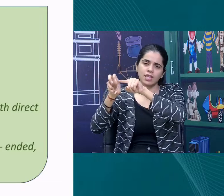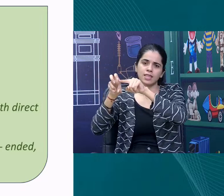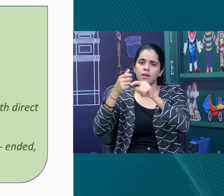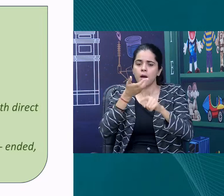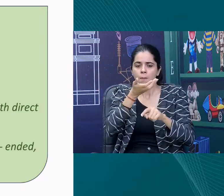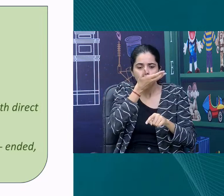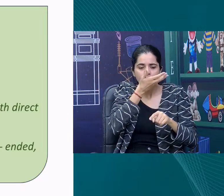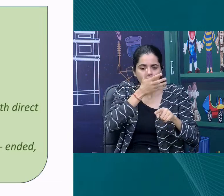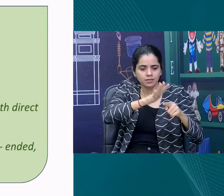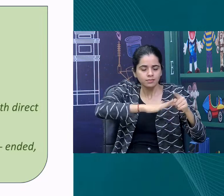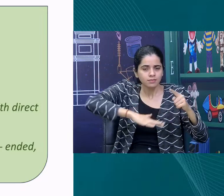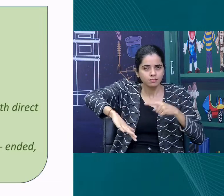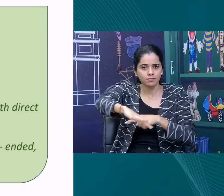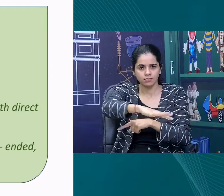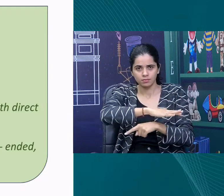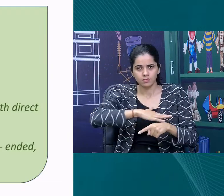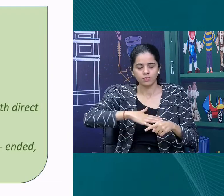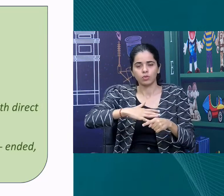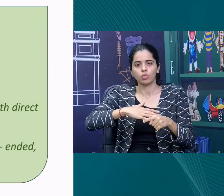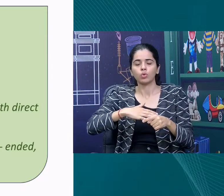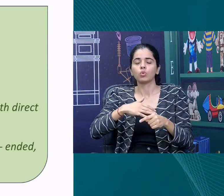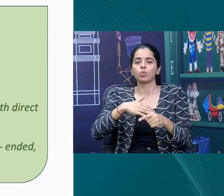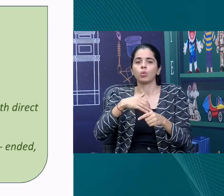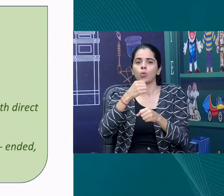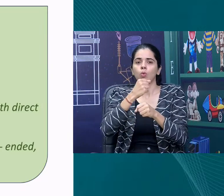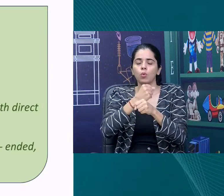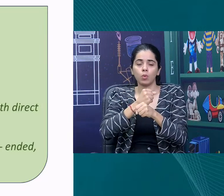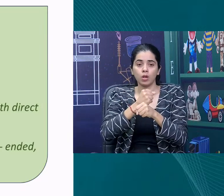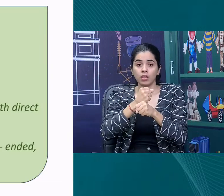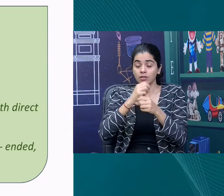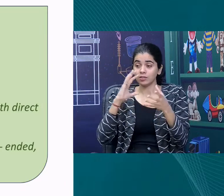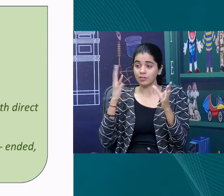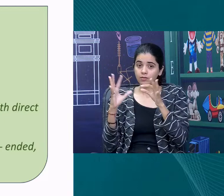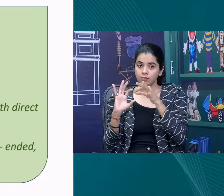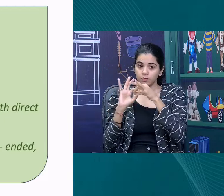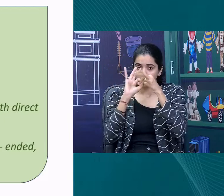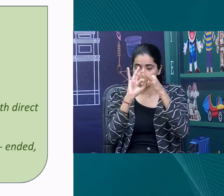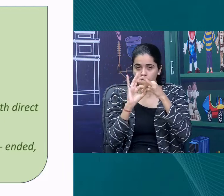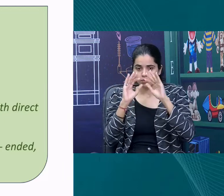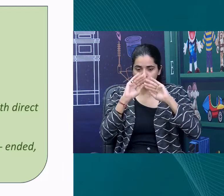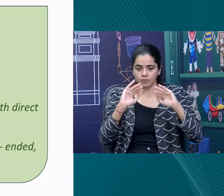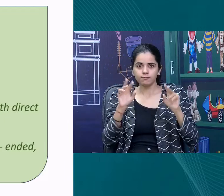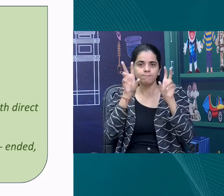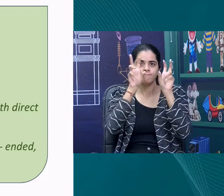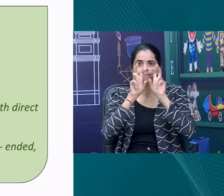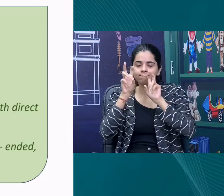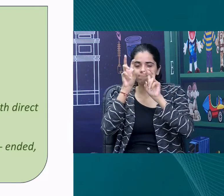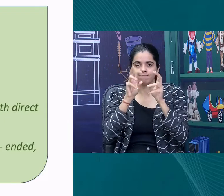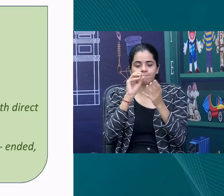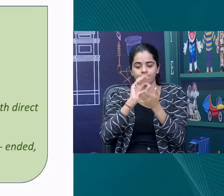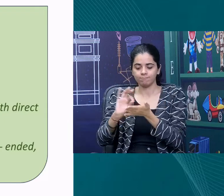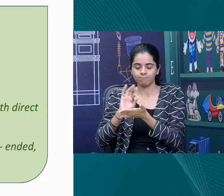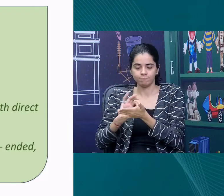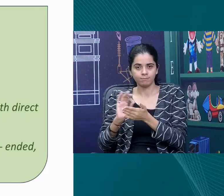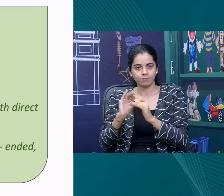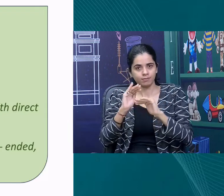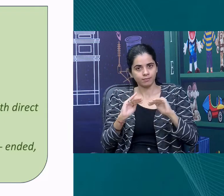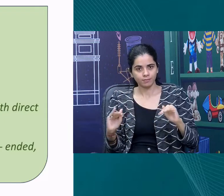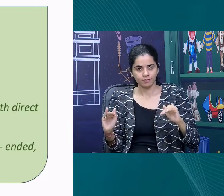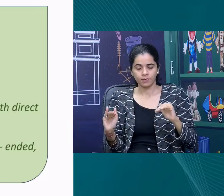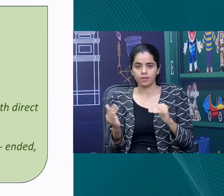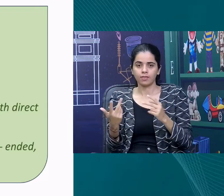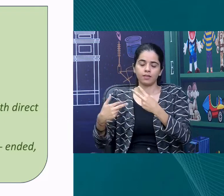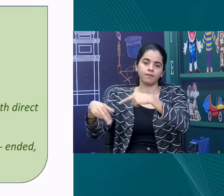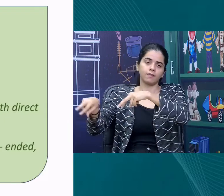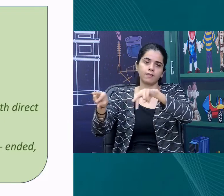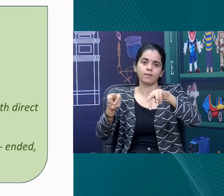the pointers in the graphic organizer. So children has to observe and write it down. And they did one part at a time, and eventually they